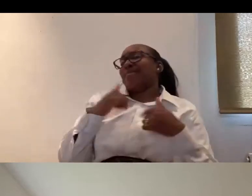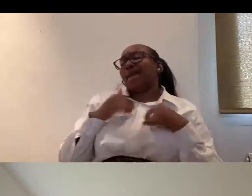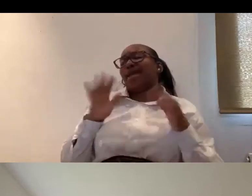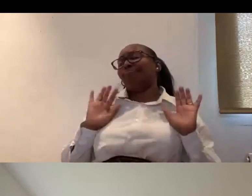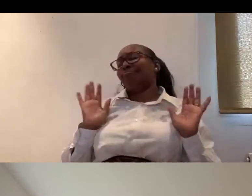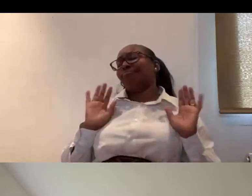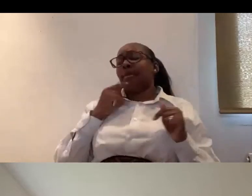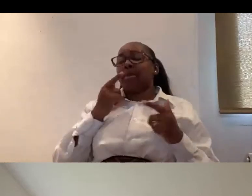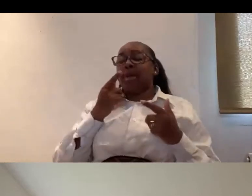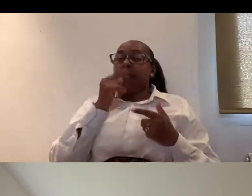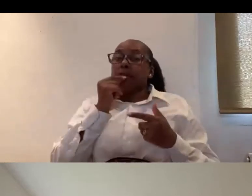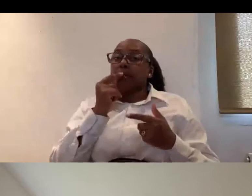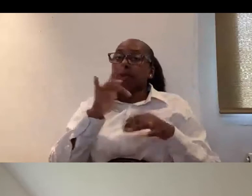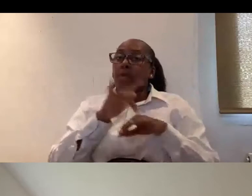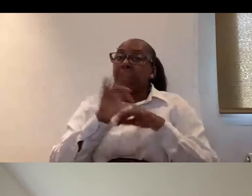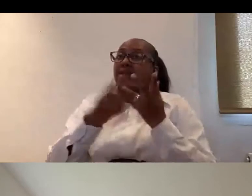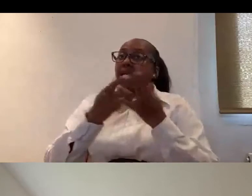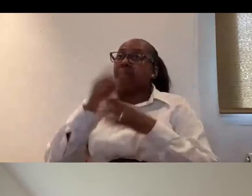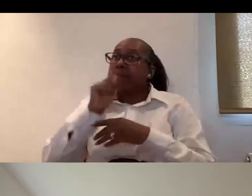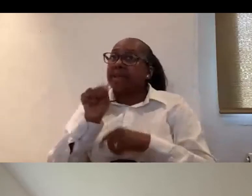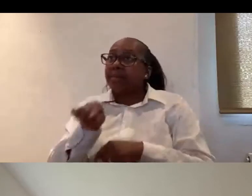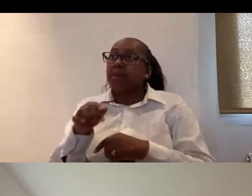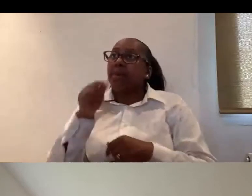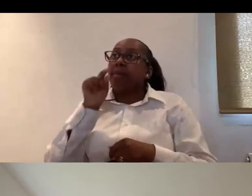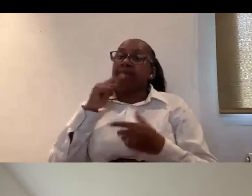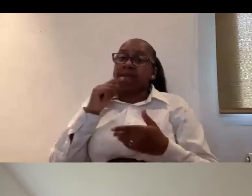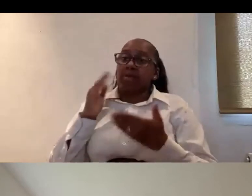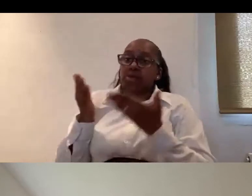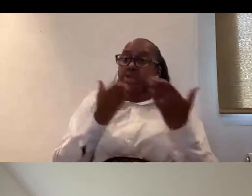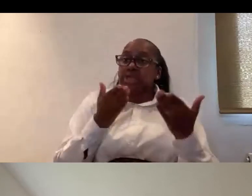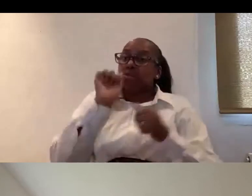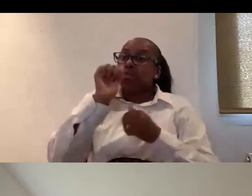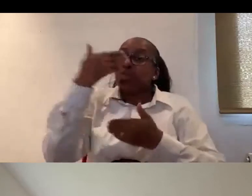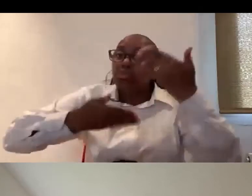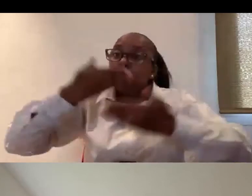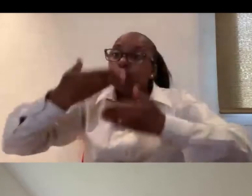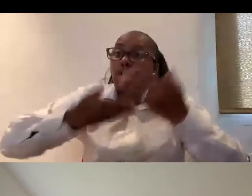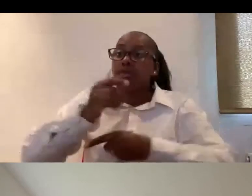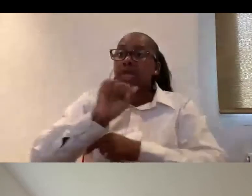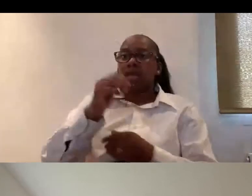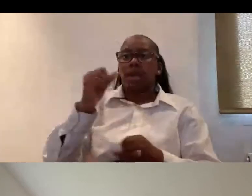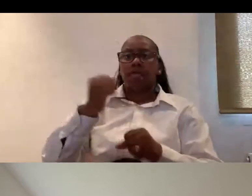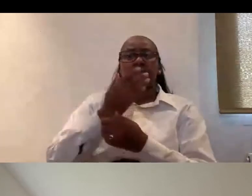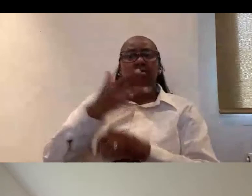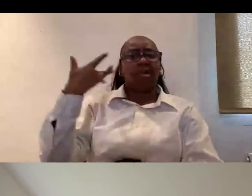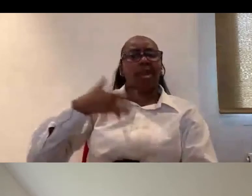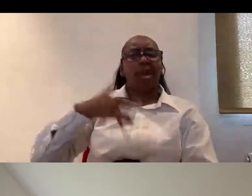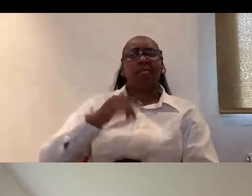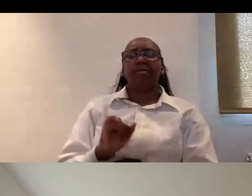will affect somebody else. But when you see somebody come and present their story in the way you do, it just brings it to life